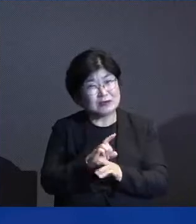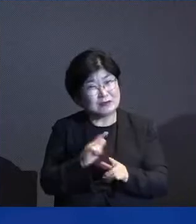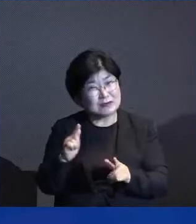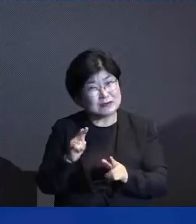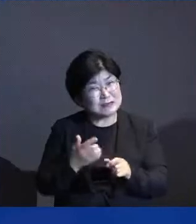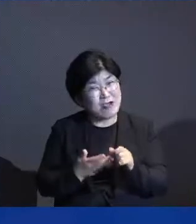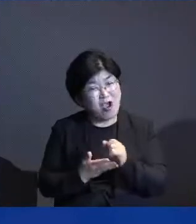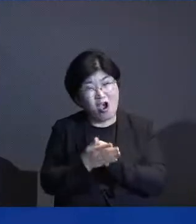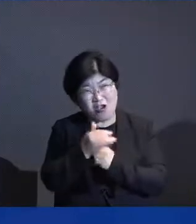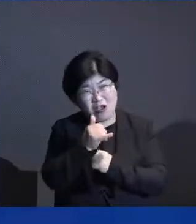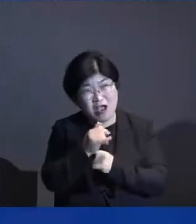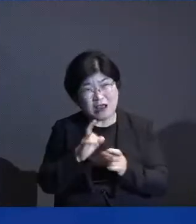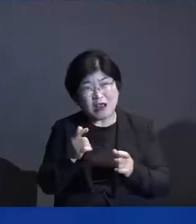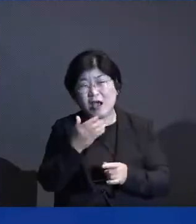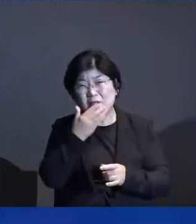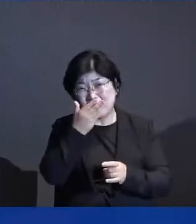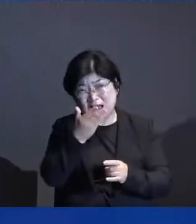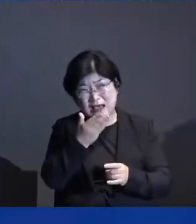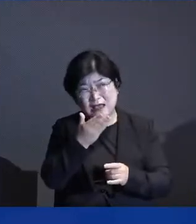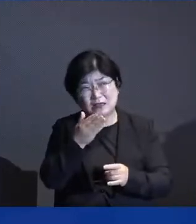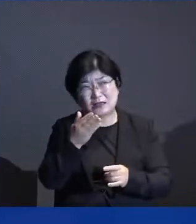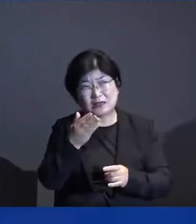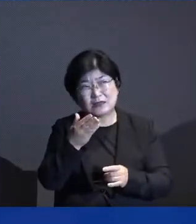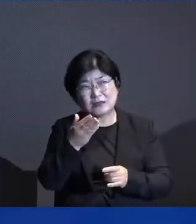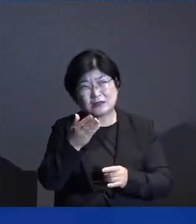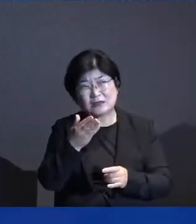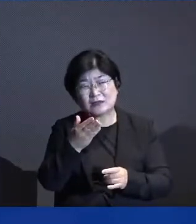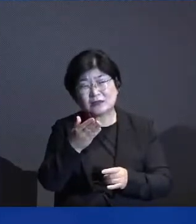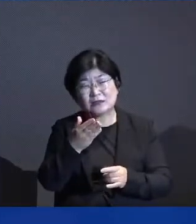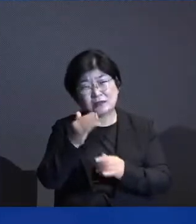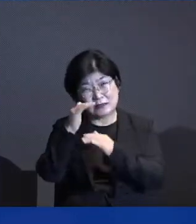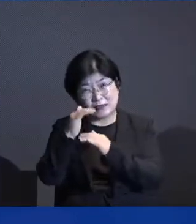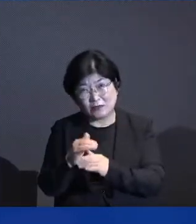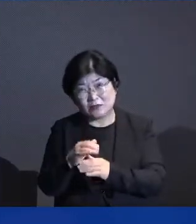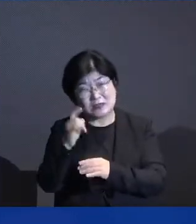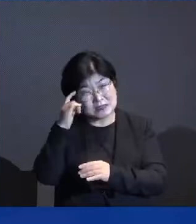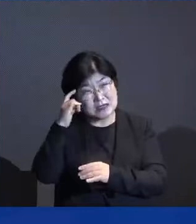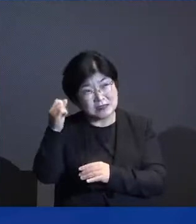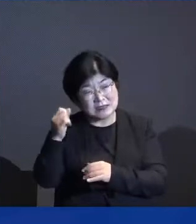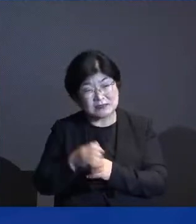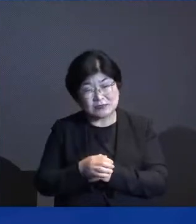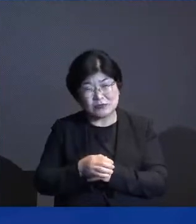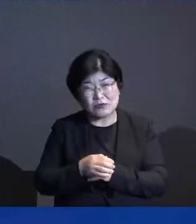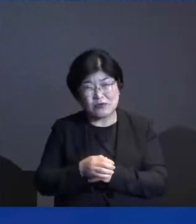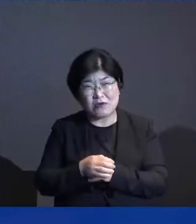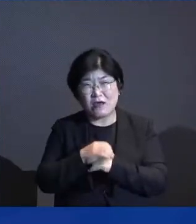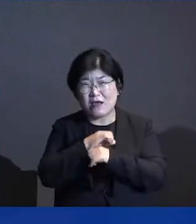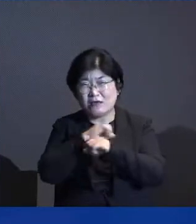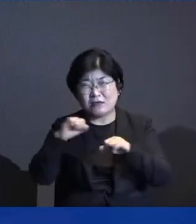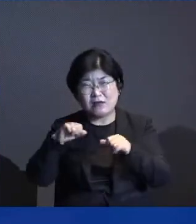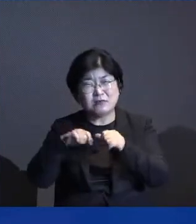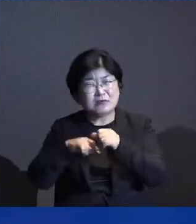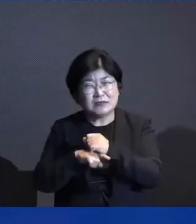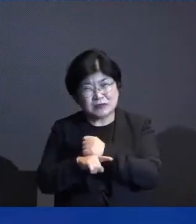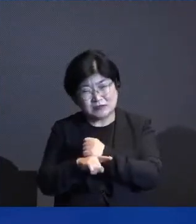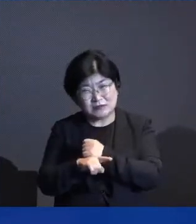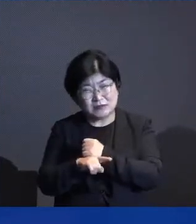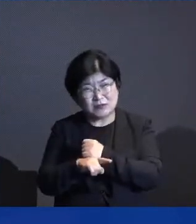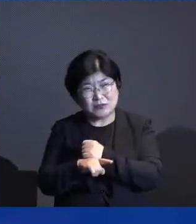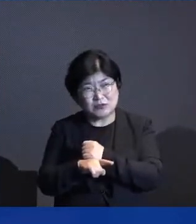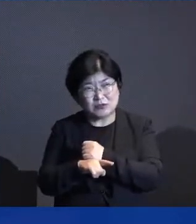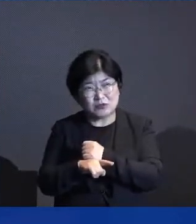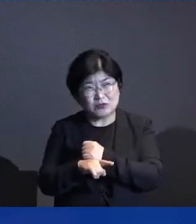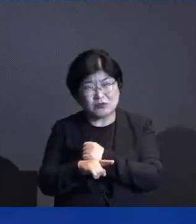possible factors. At the macro level, what could be the most significant institutional,